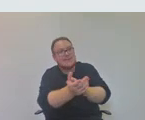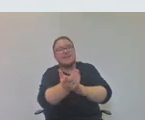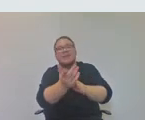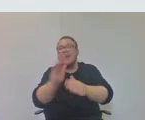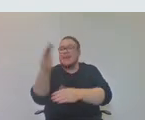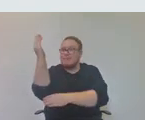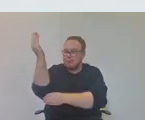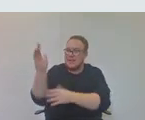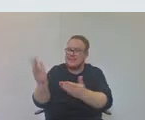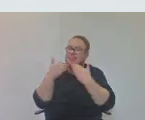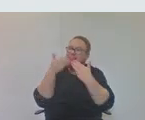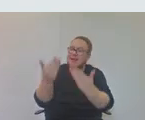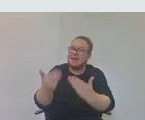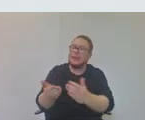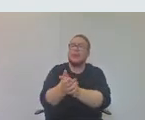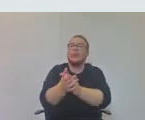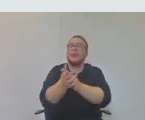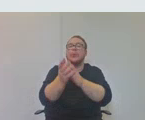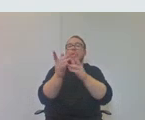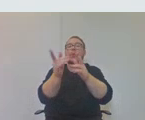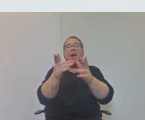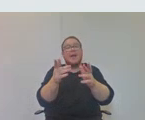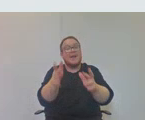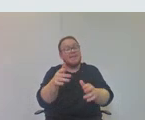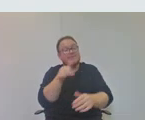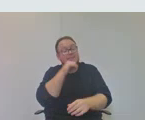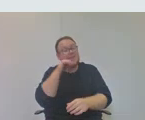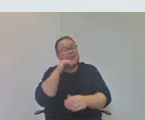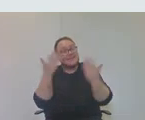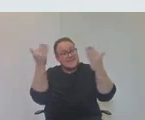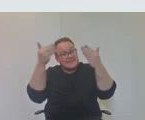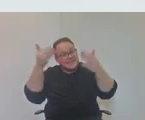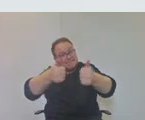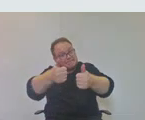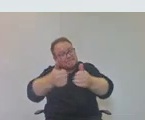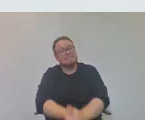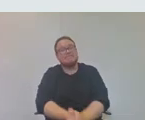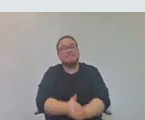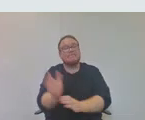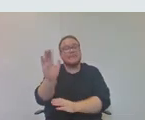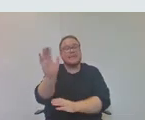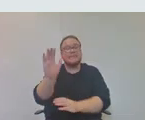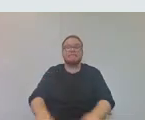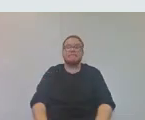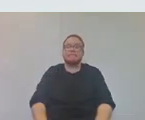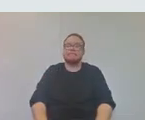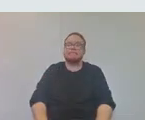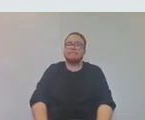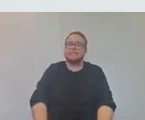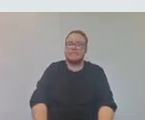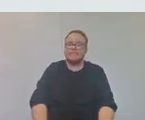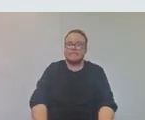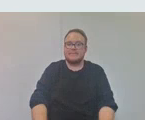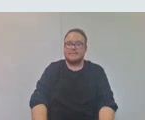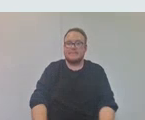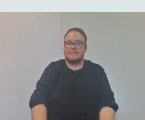presenters. And have a wonderful evening. Bye then. Thanks everyone. Bye now.